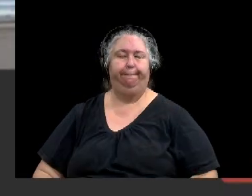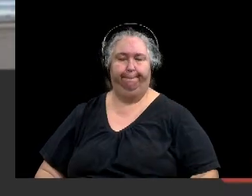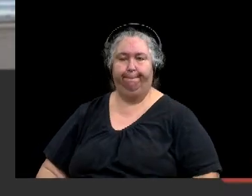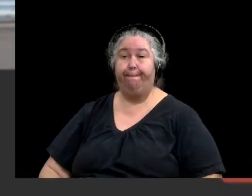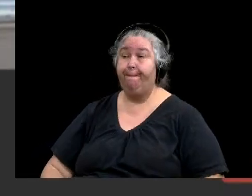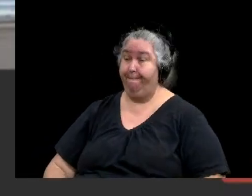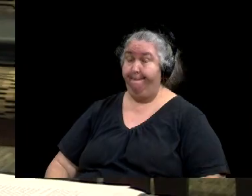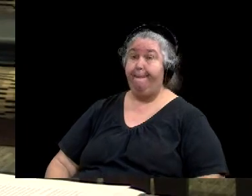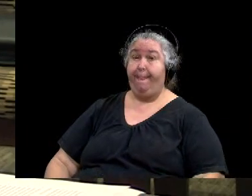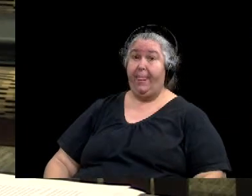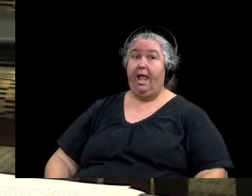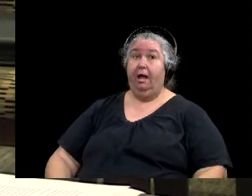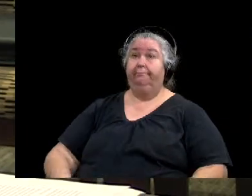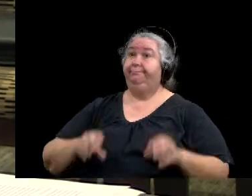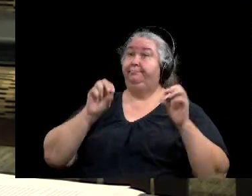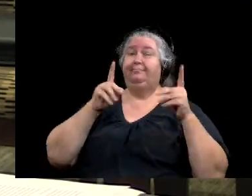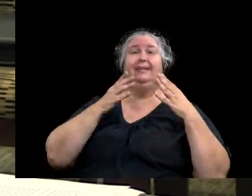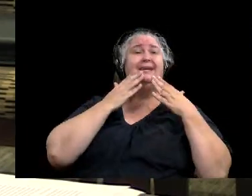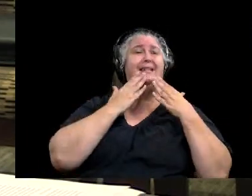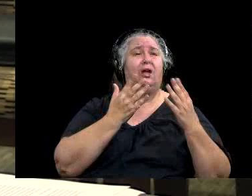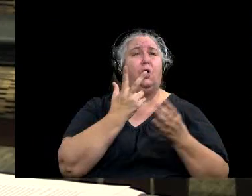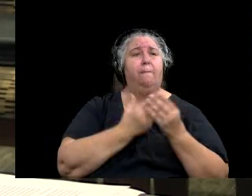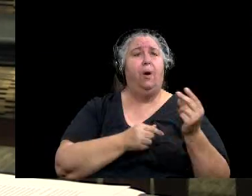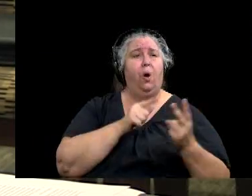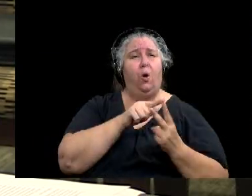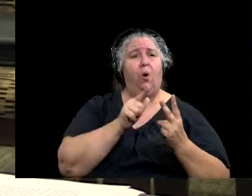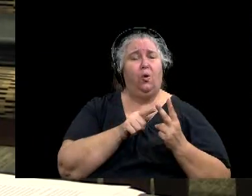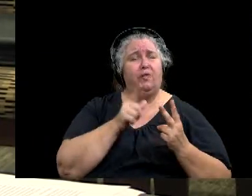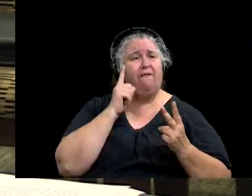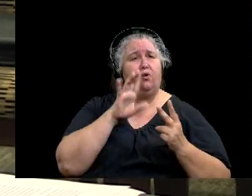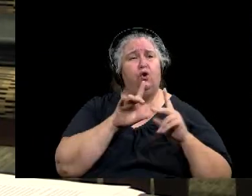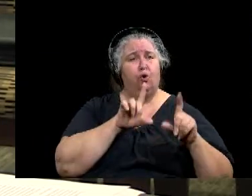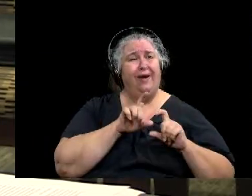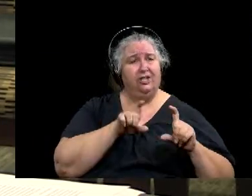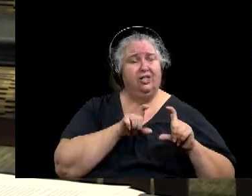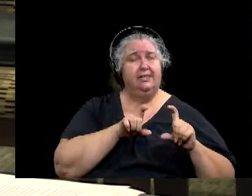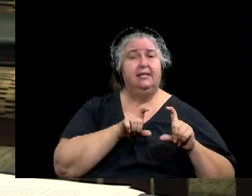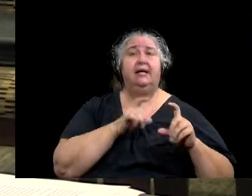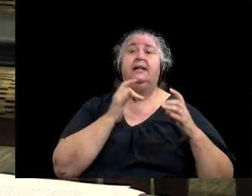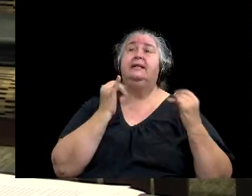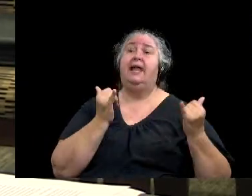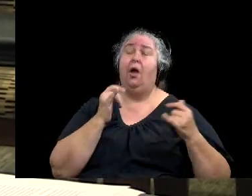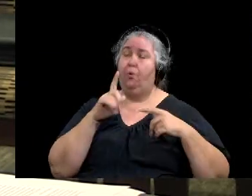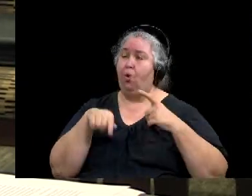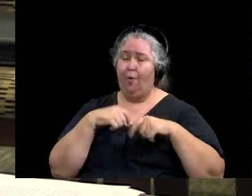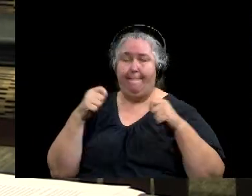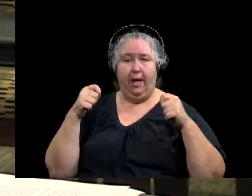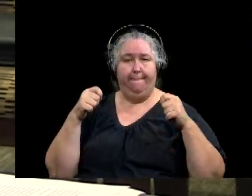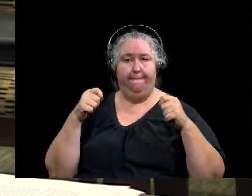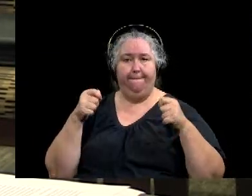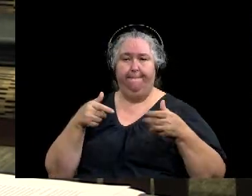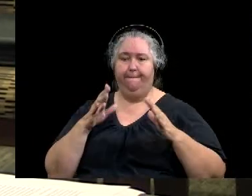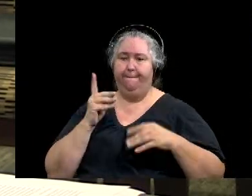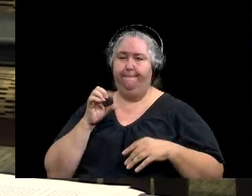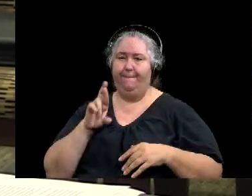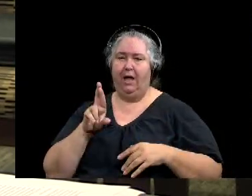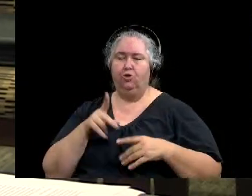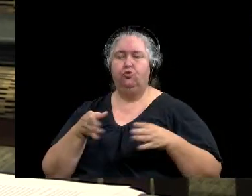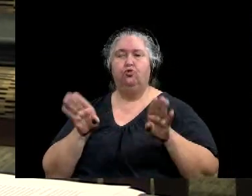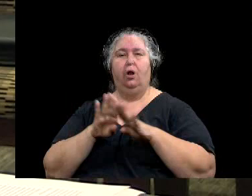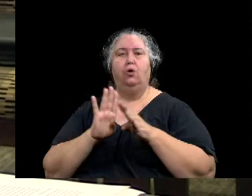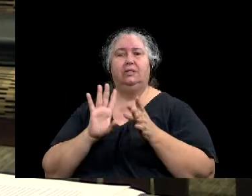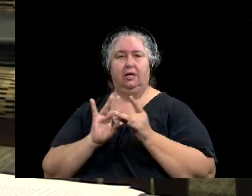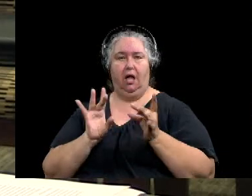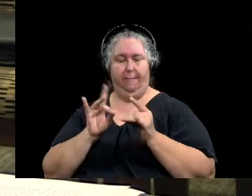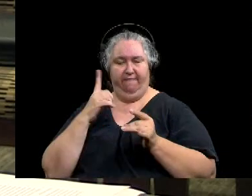Okay. All right, thank you both, Drake and Rhiannon, for your questions. Now we're going to wrap up here and allow our mayor to make the closing comments